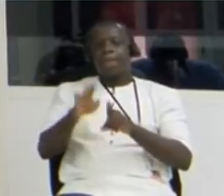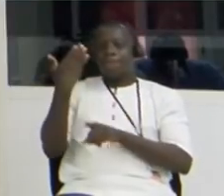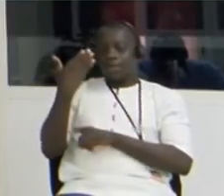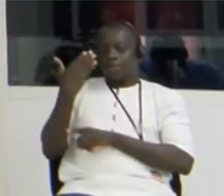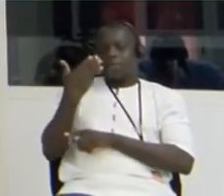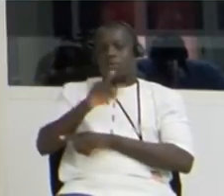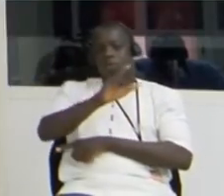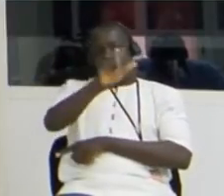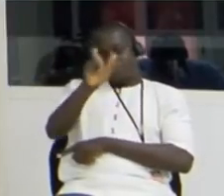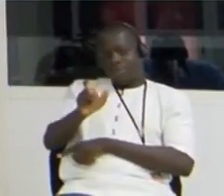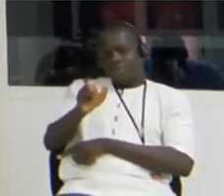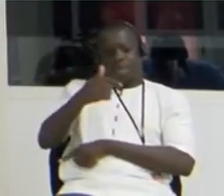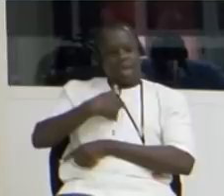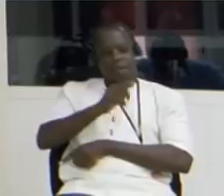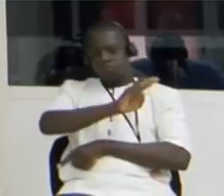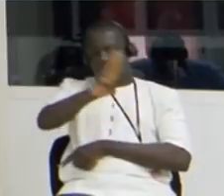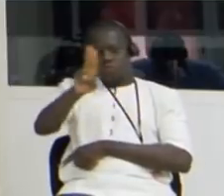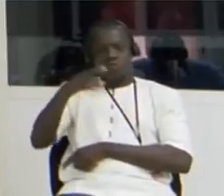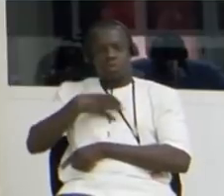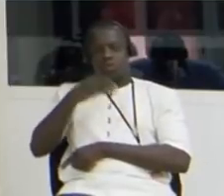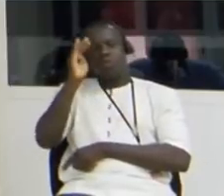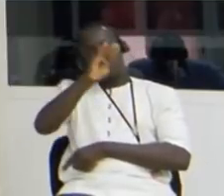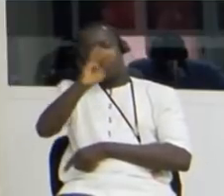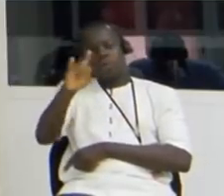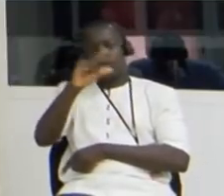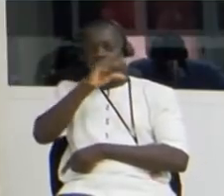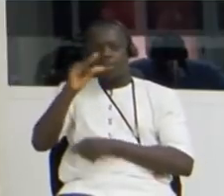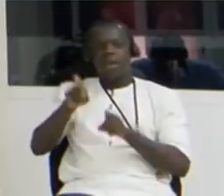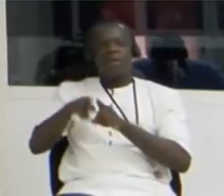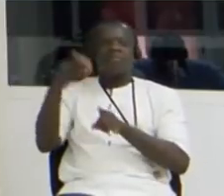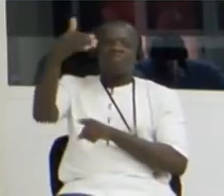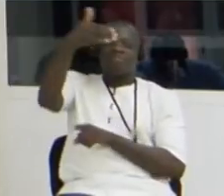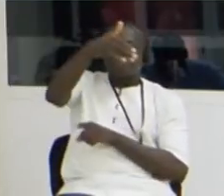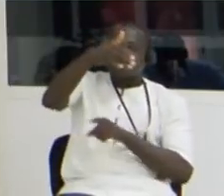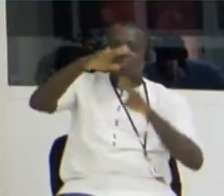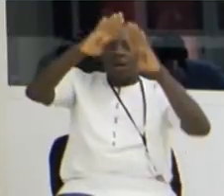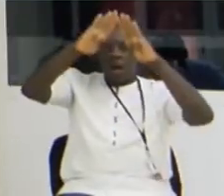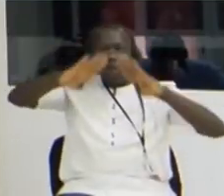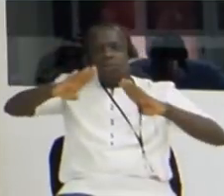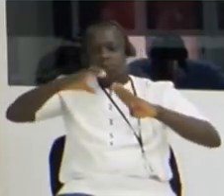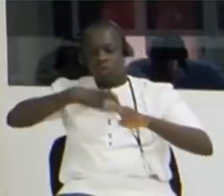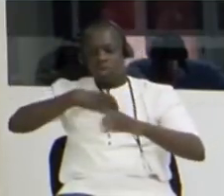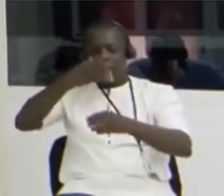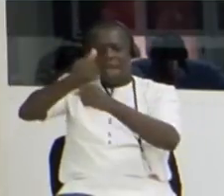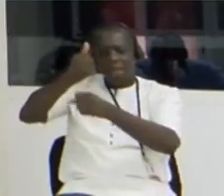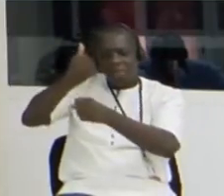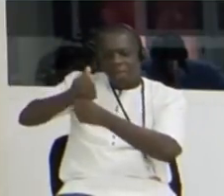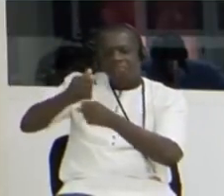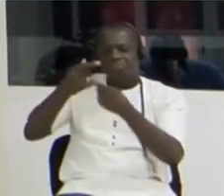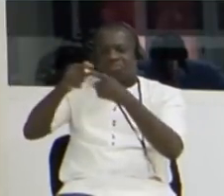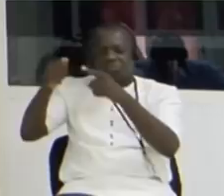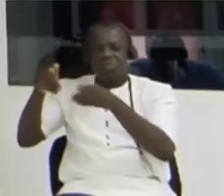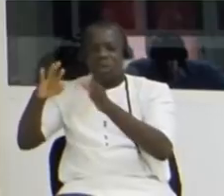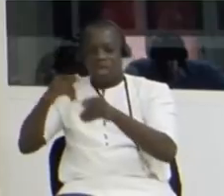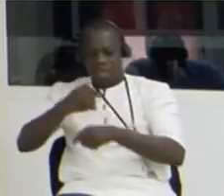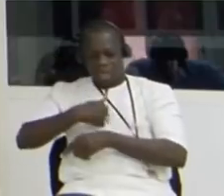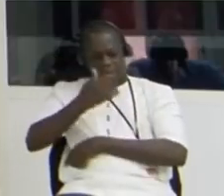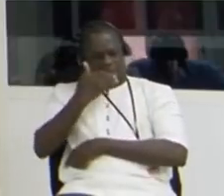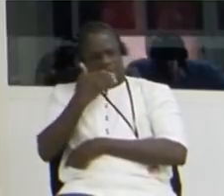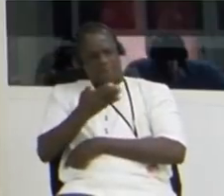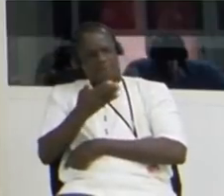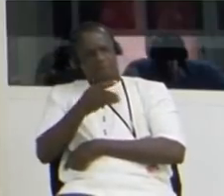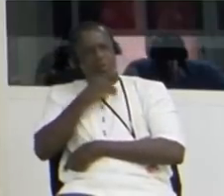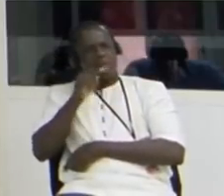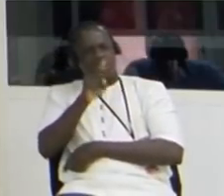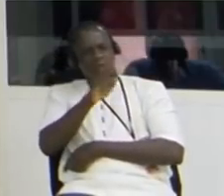name again, visited them, their house, and said they want to help in a different way. But I told the mom that that's not